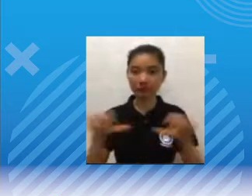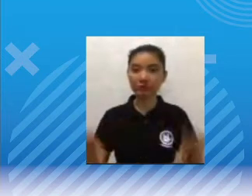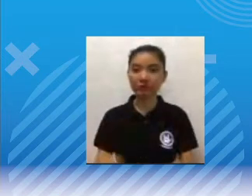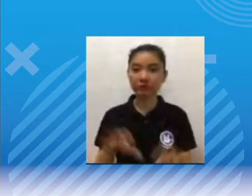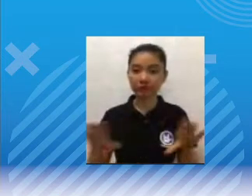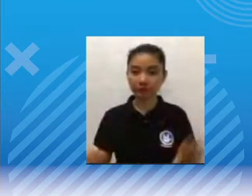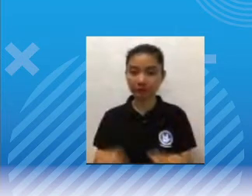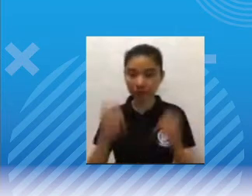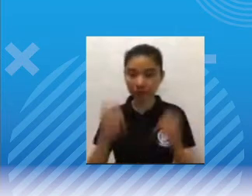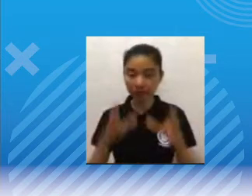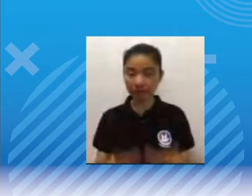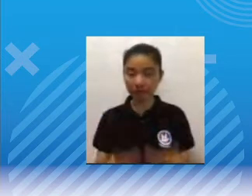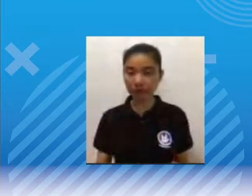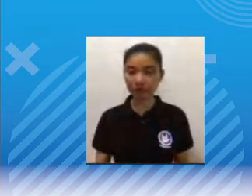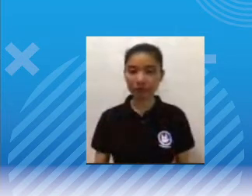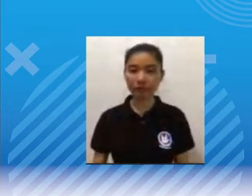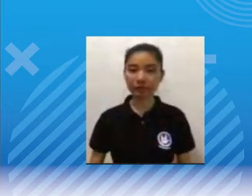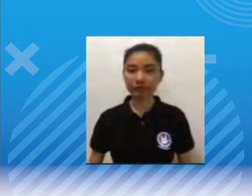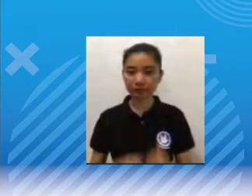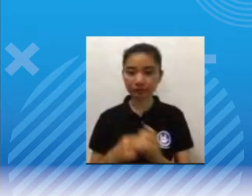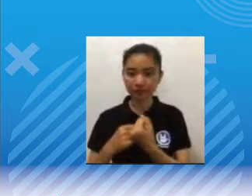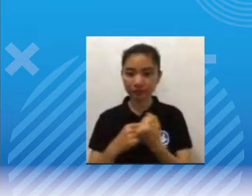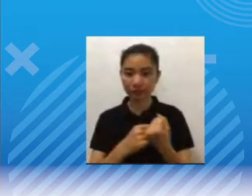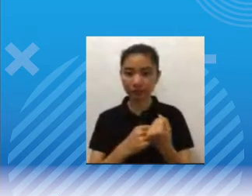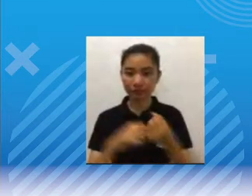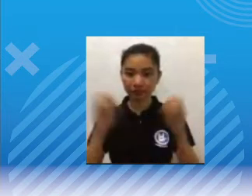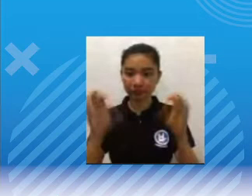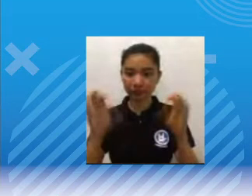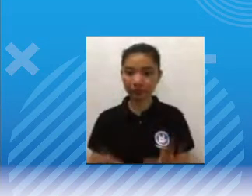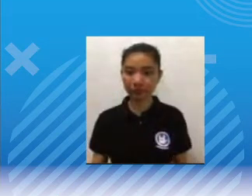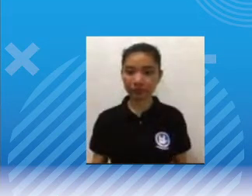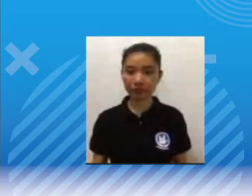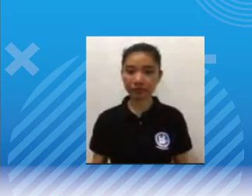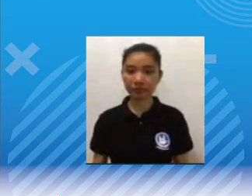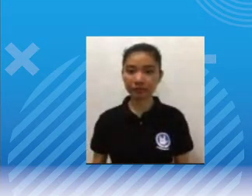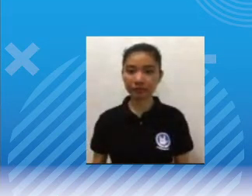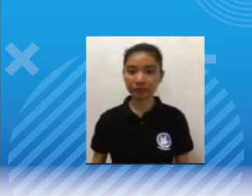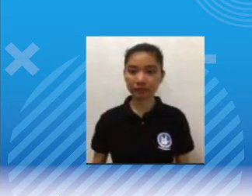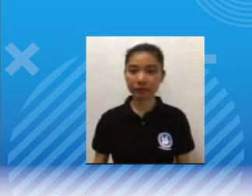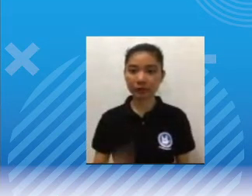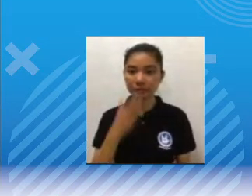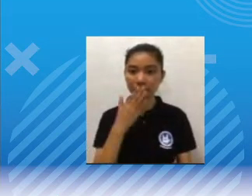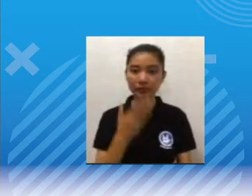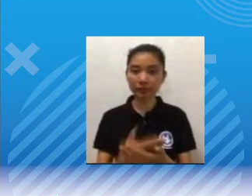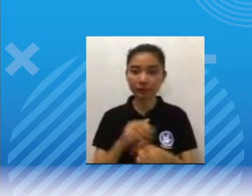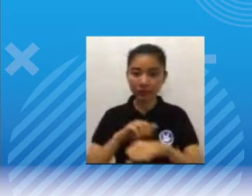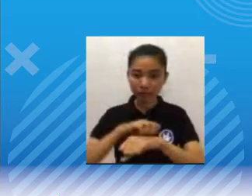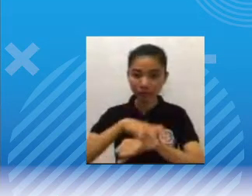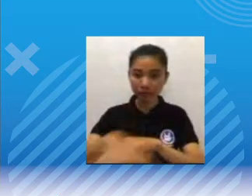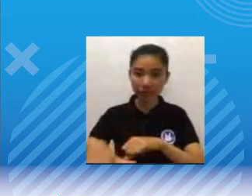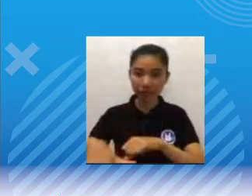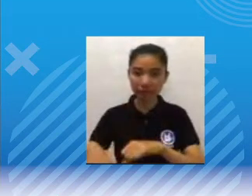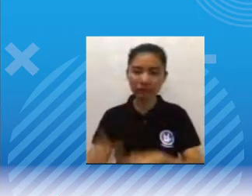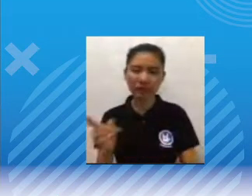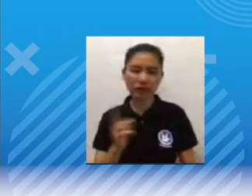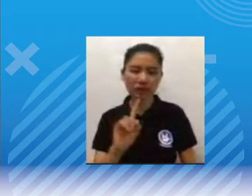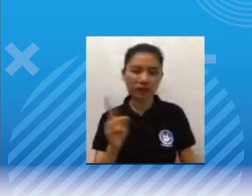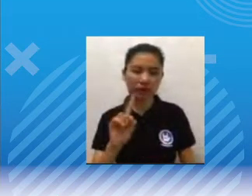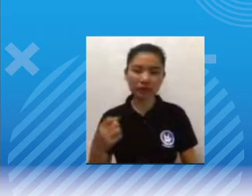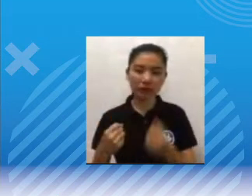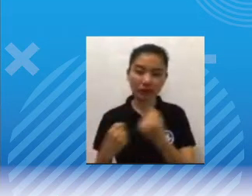teachers instructionally to ensure teacher effectiveness. Ano ba yung mga support natin for instructional delivery? No? So number